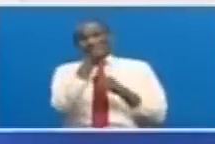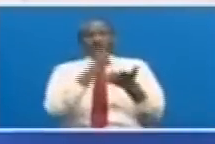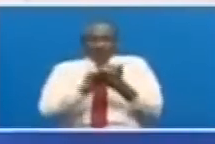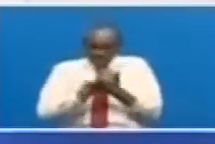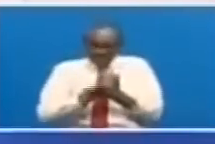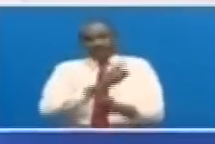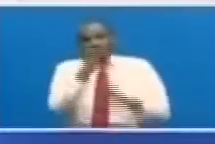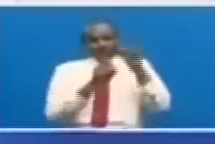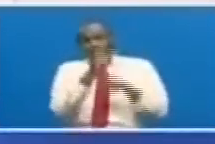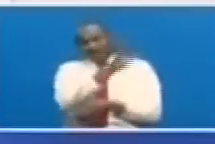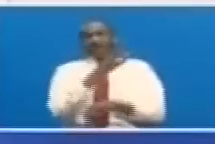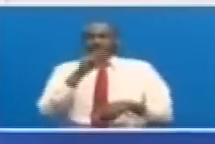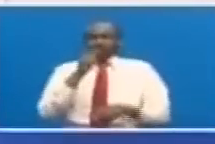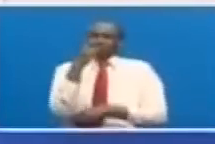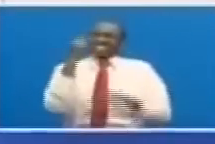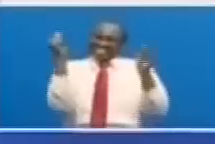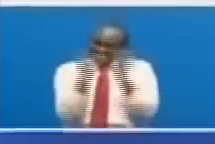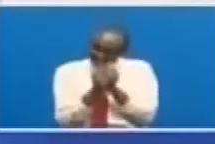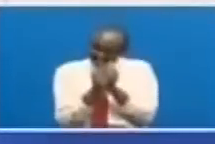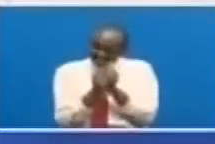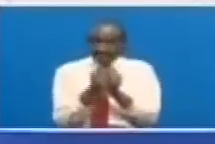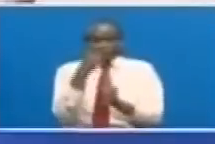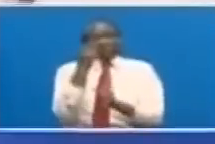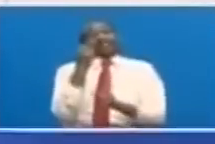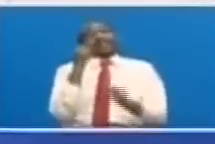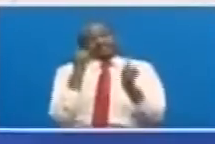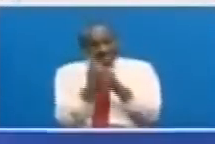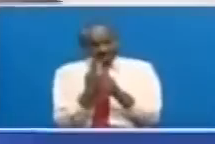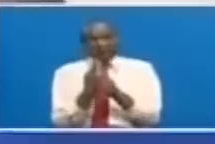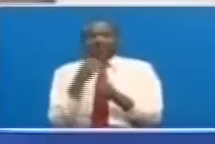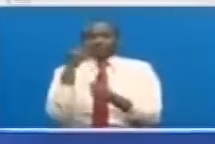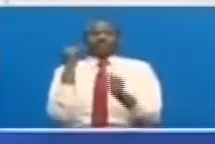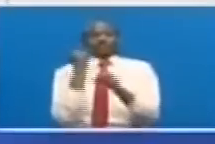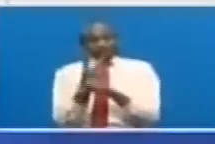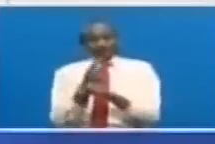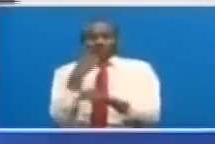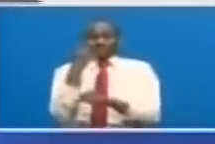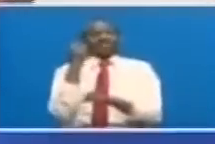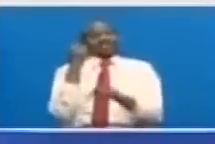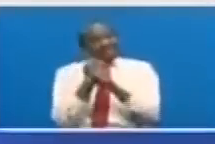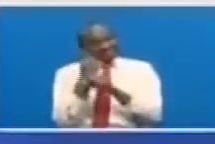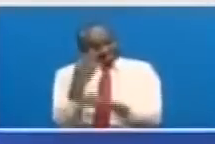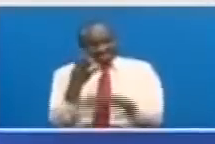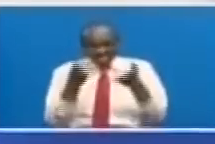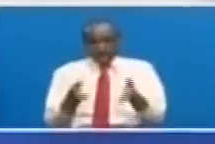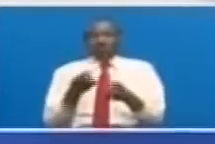queries since 2010, 2011, 2012, 2013 and now